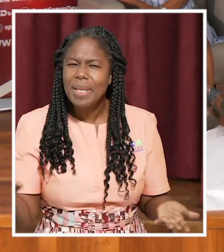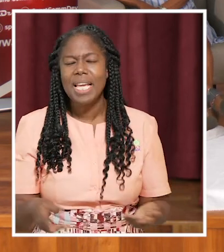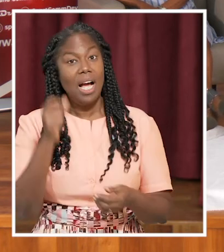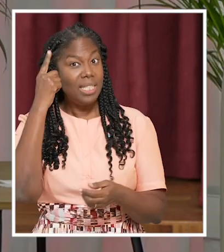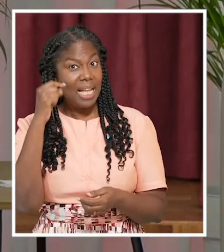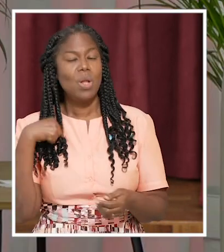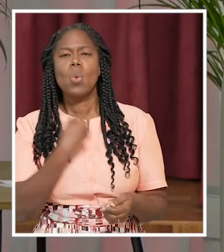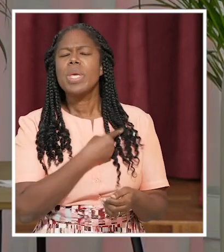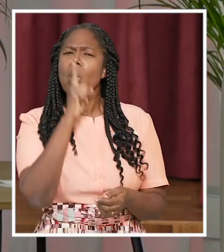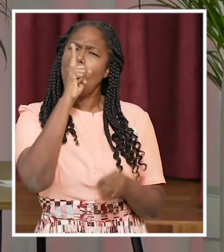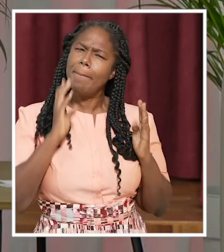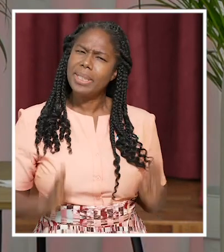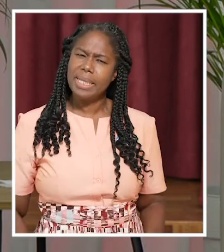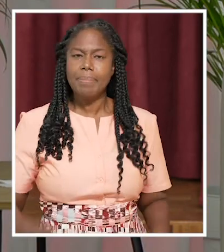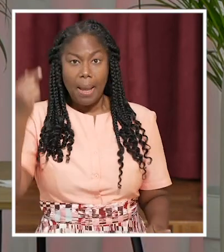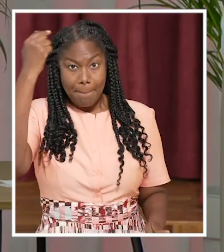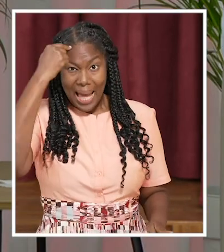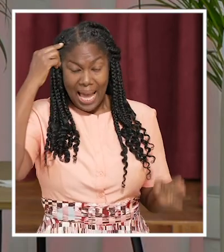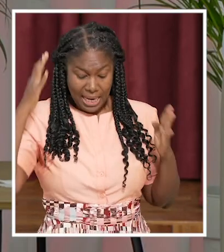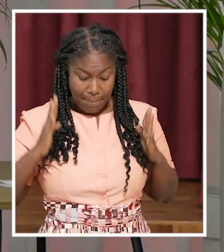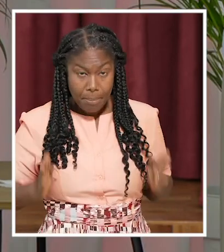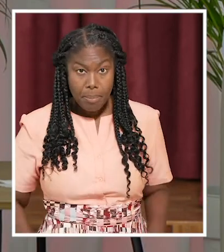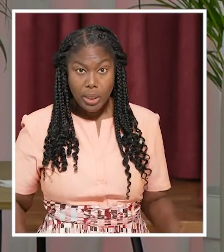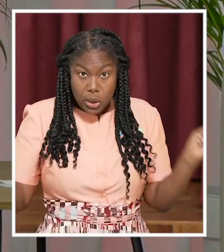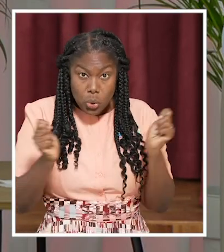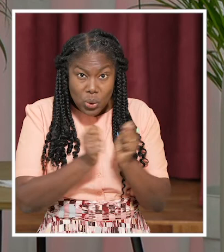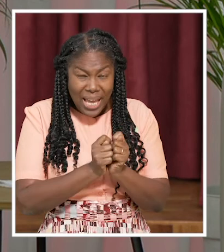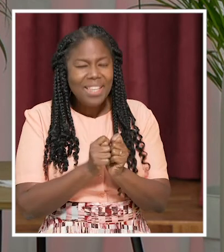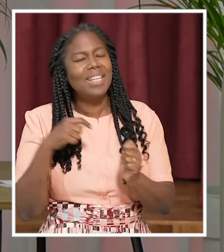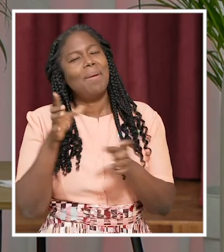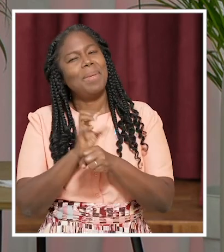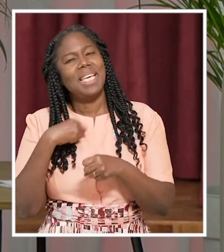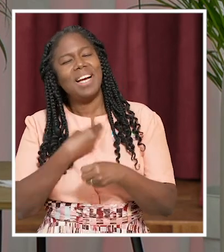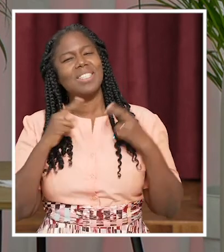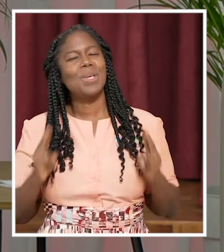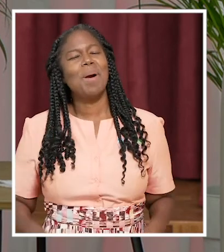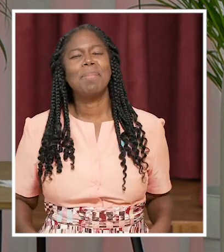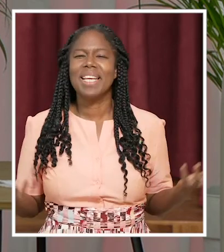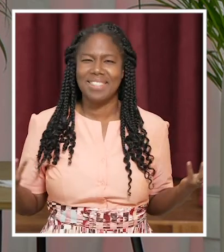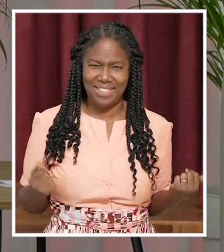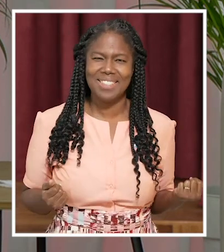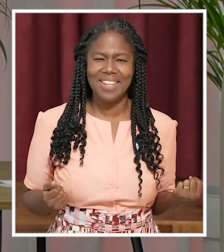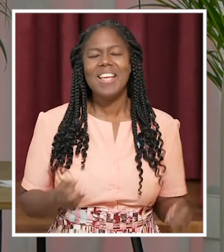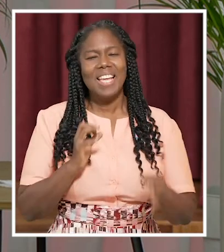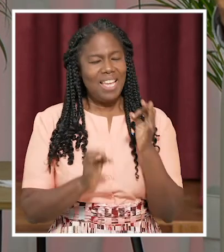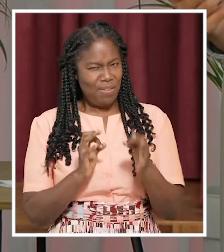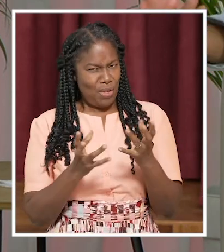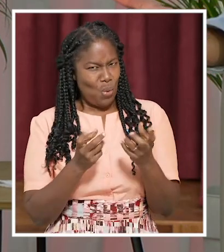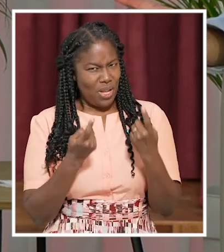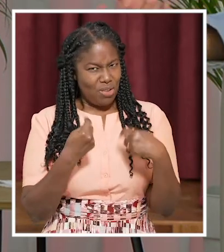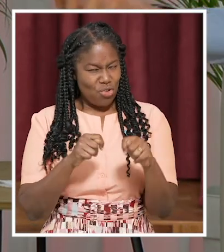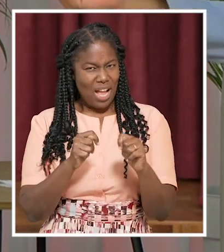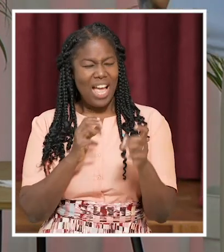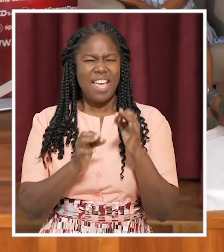Mind and body physically together, come together to make up who we are as human beings. And if you want to test it out at home, you can always try if you have your